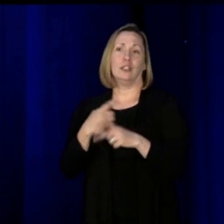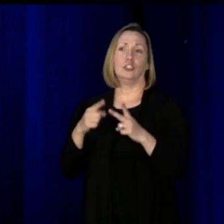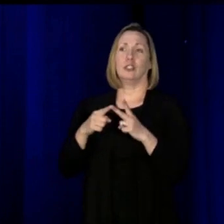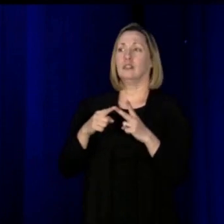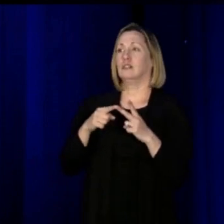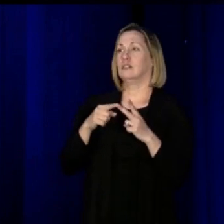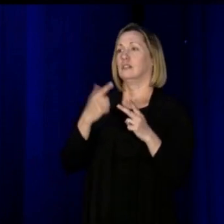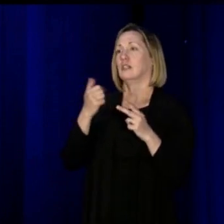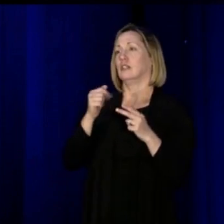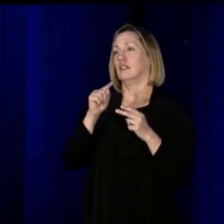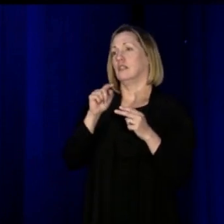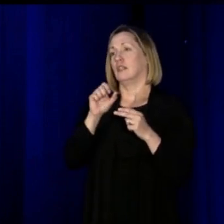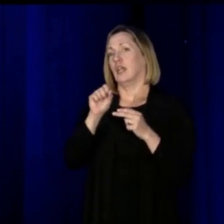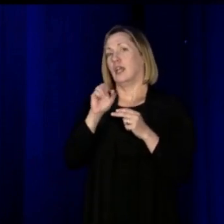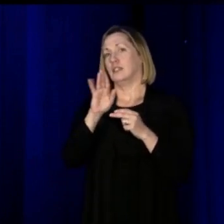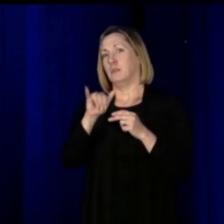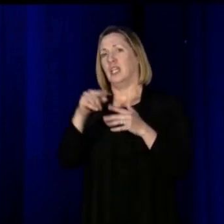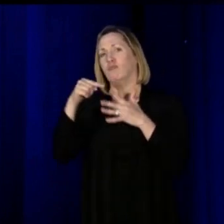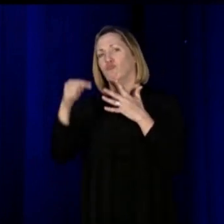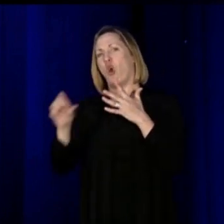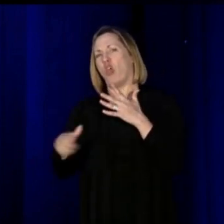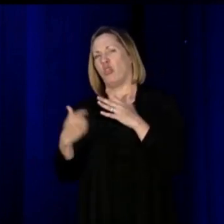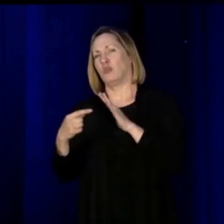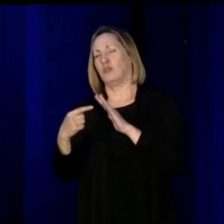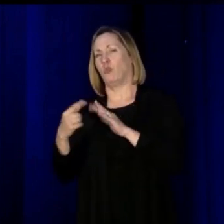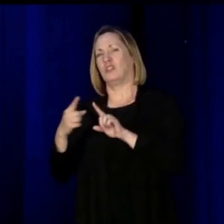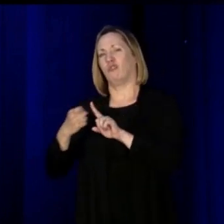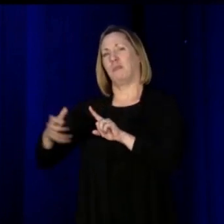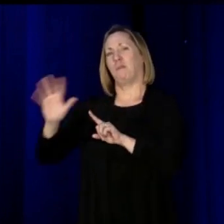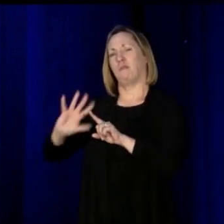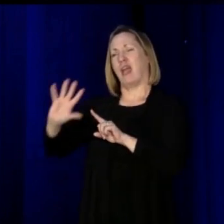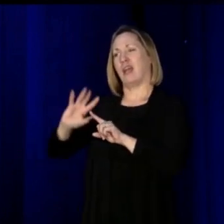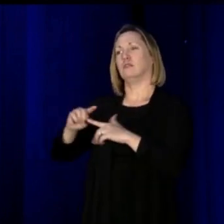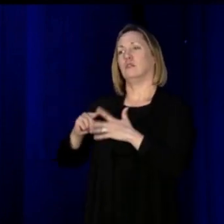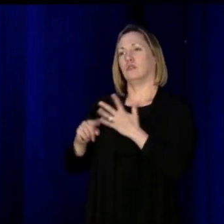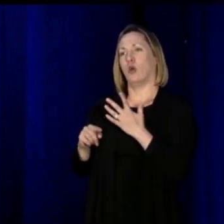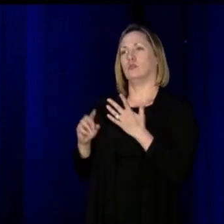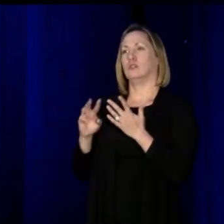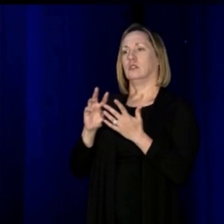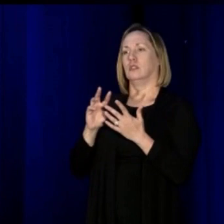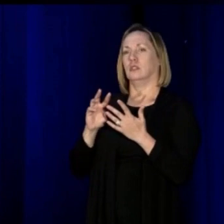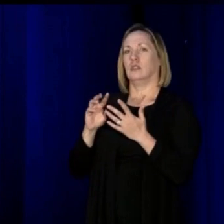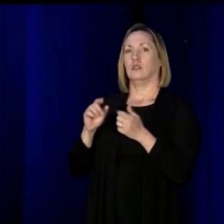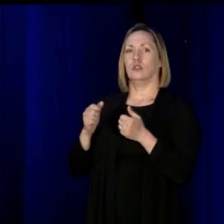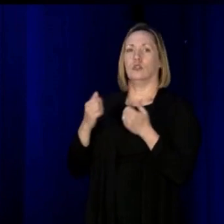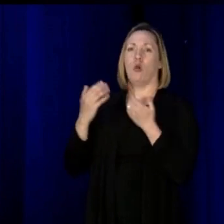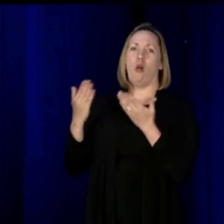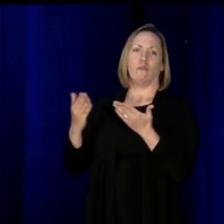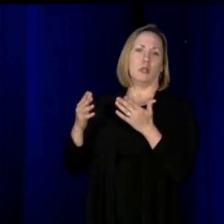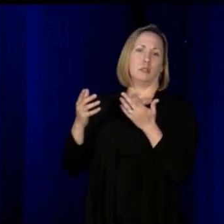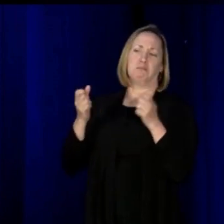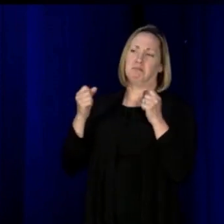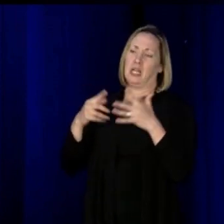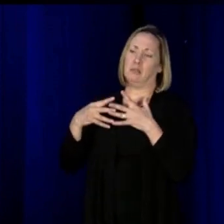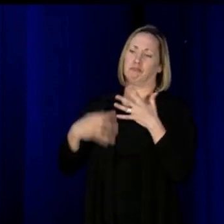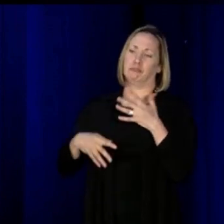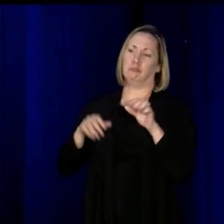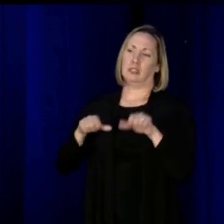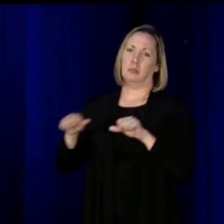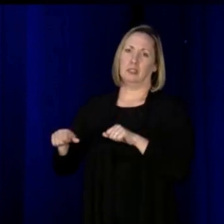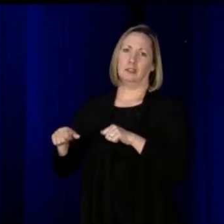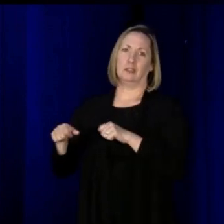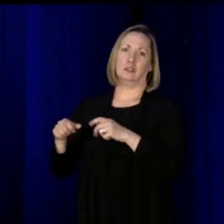Next.js, 11t in the past, or I mean, those frameworks offer the possibility of generating